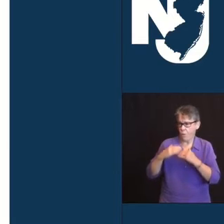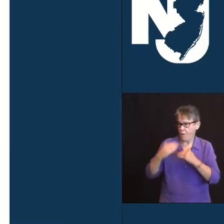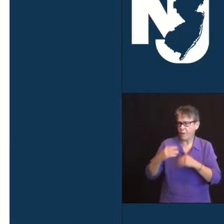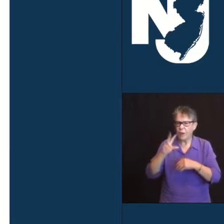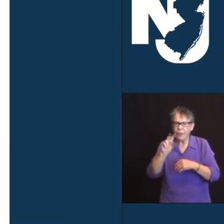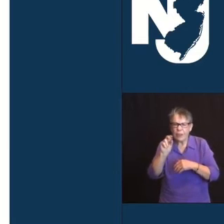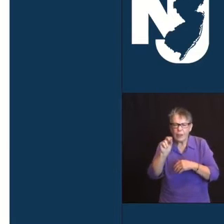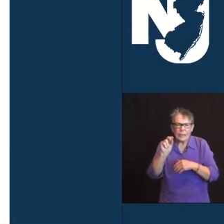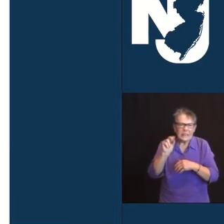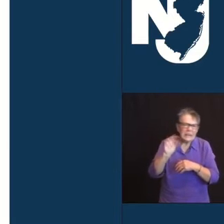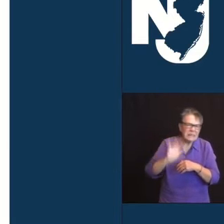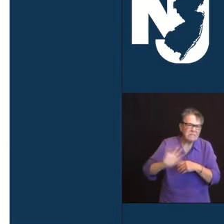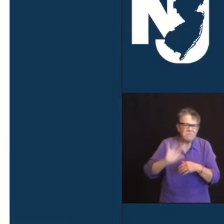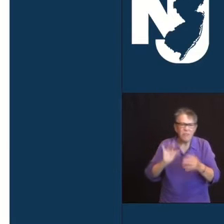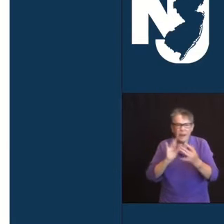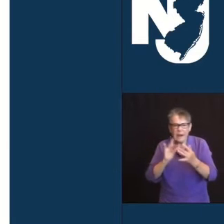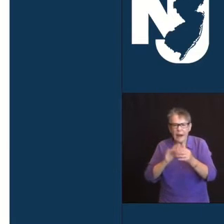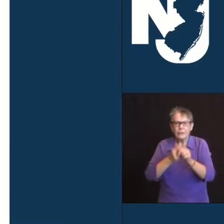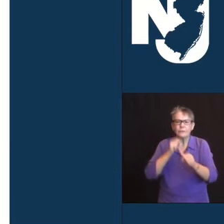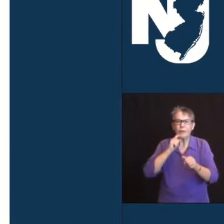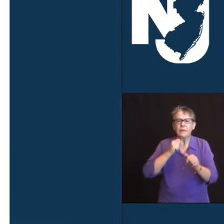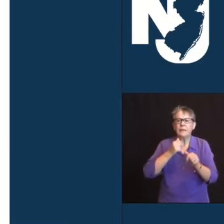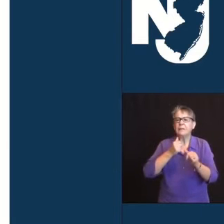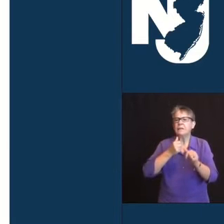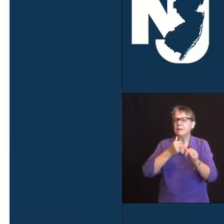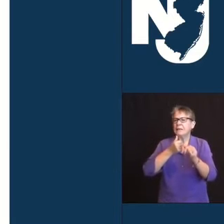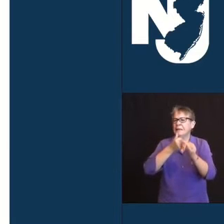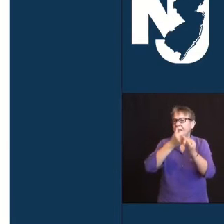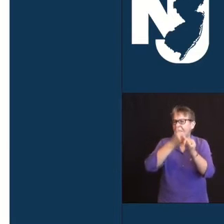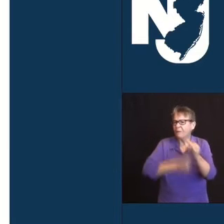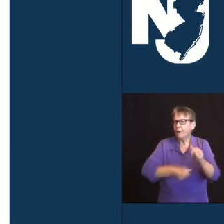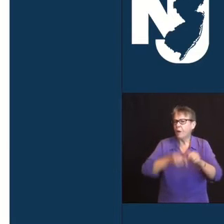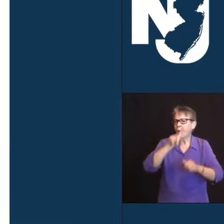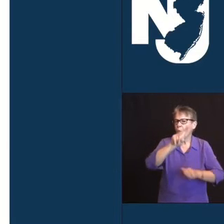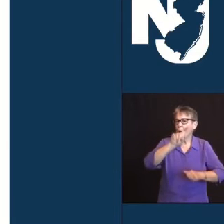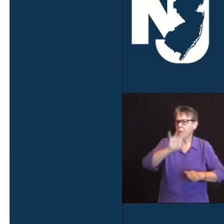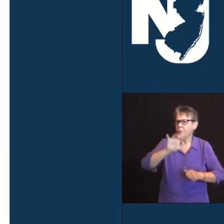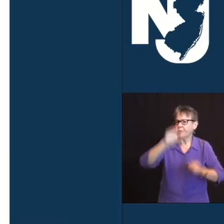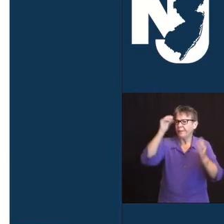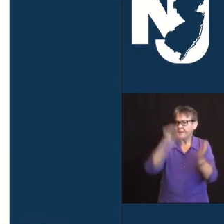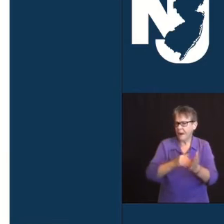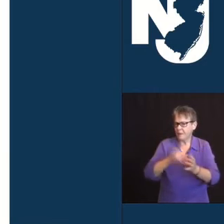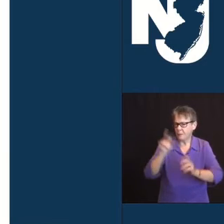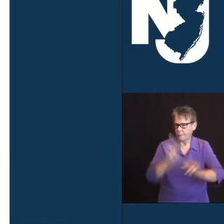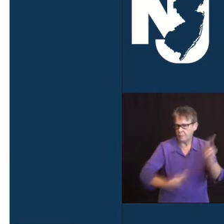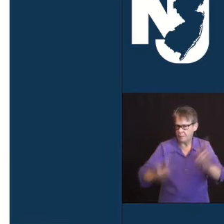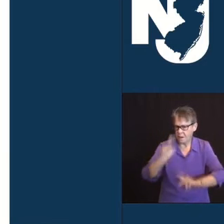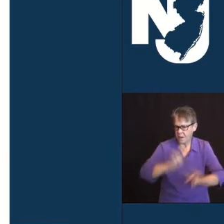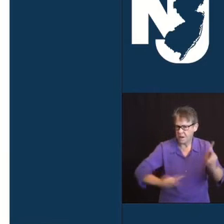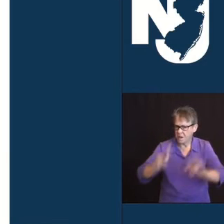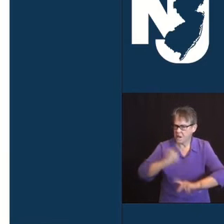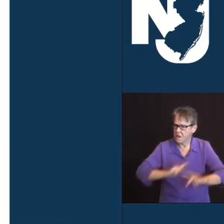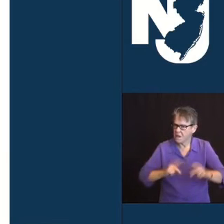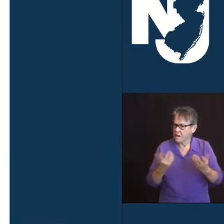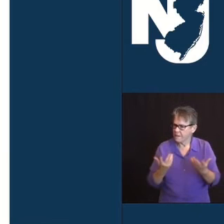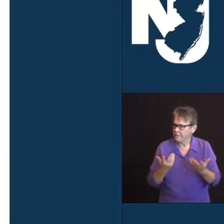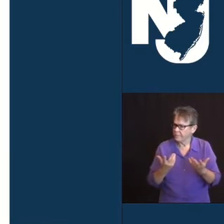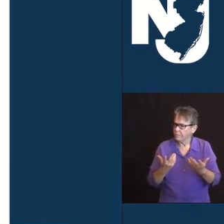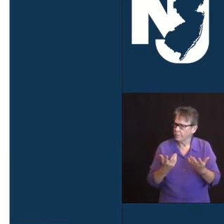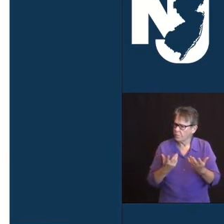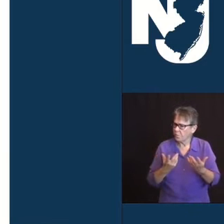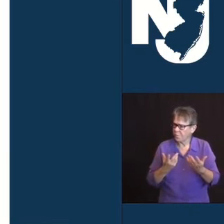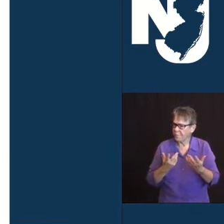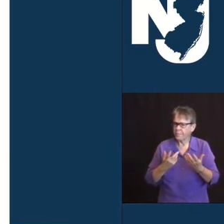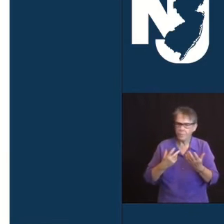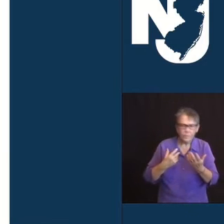3 counties, Bergen, Camden, and Monmouth, have now exceeded that level as well. We have identified an urgent need for contact tracers